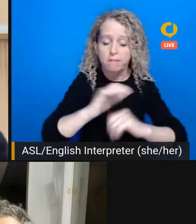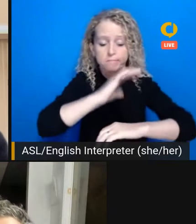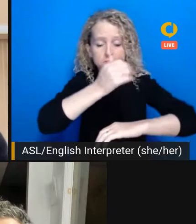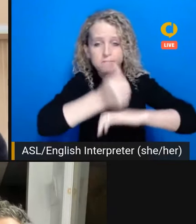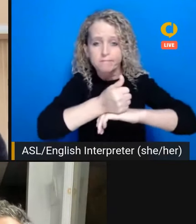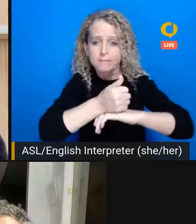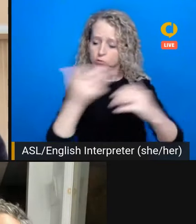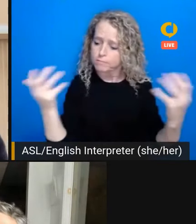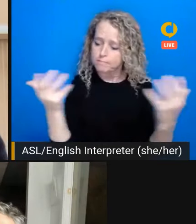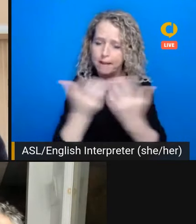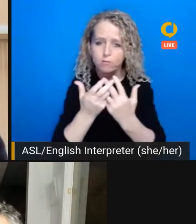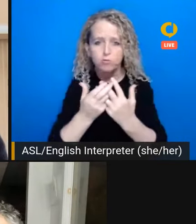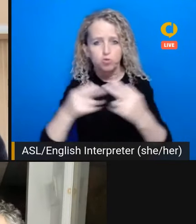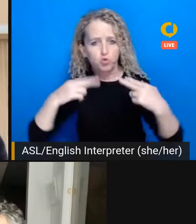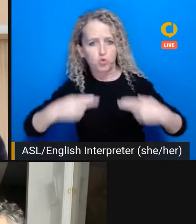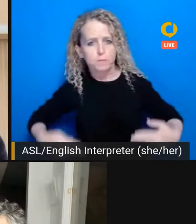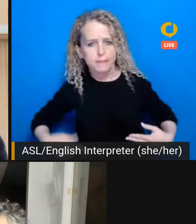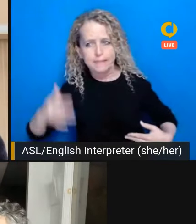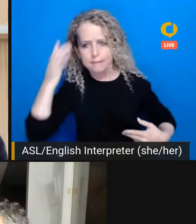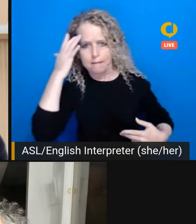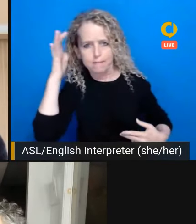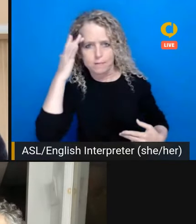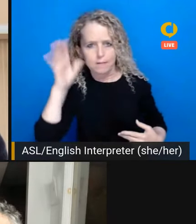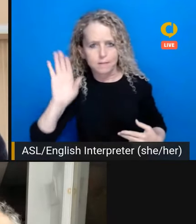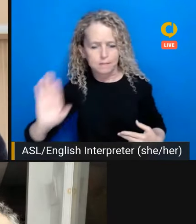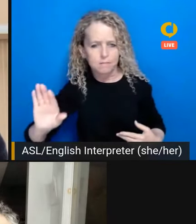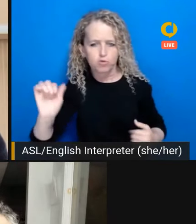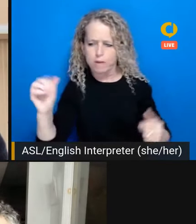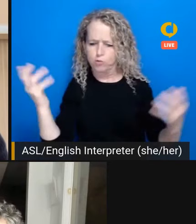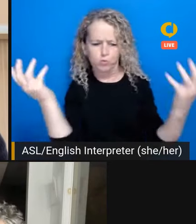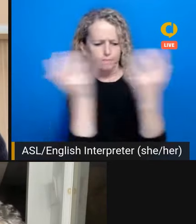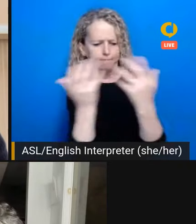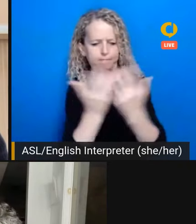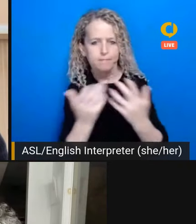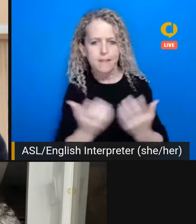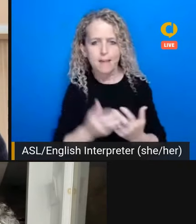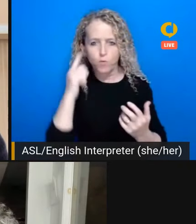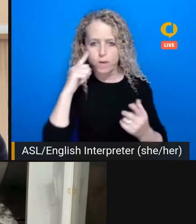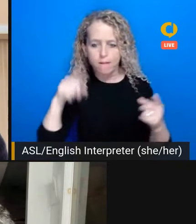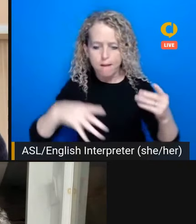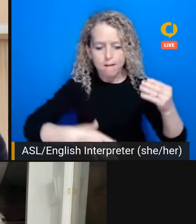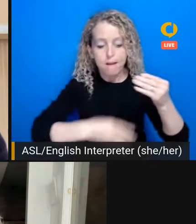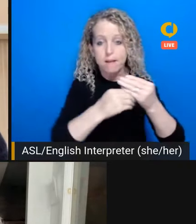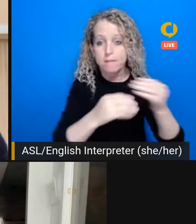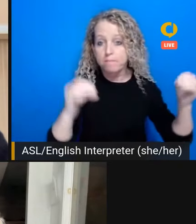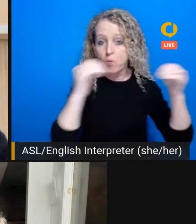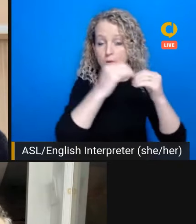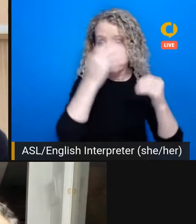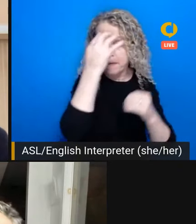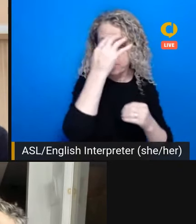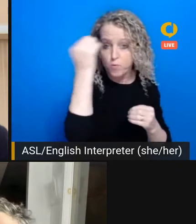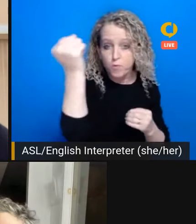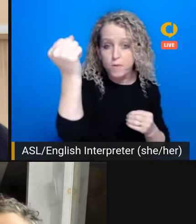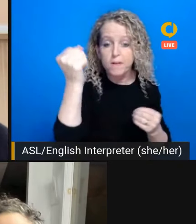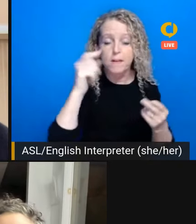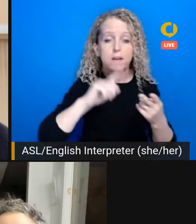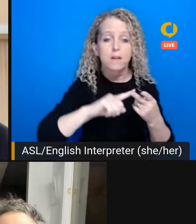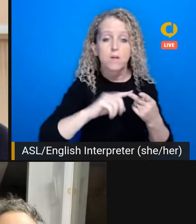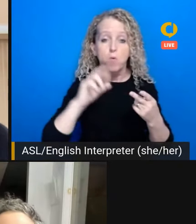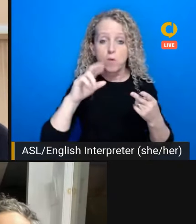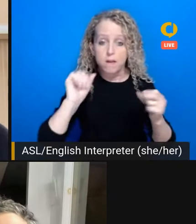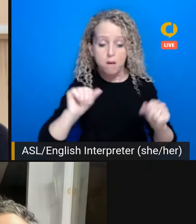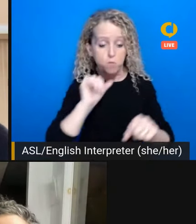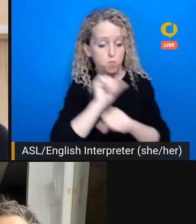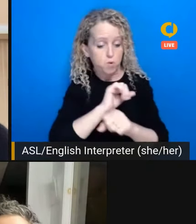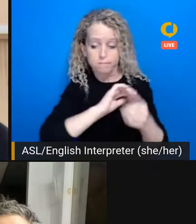intelligence in some way, right? That either serve as extensions of memory or that allow us to work collaboratively better